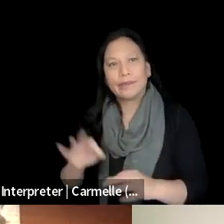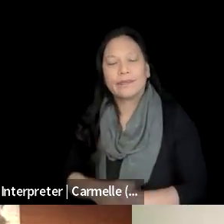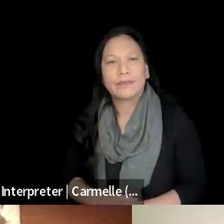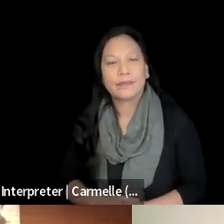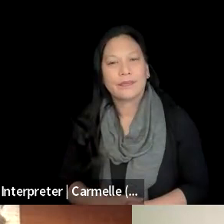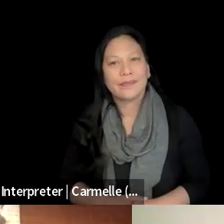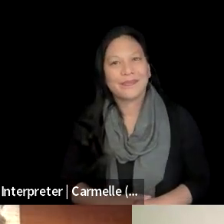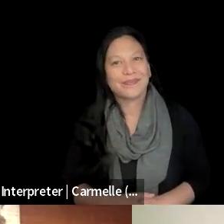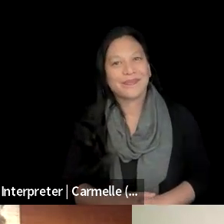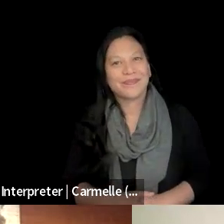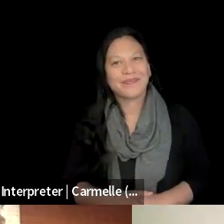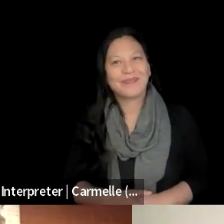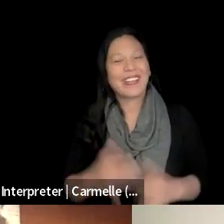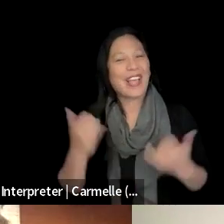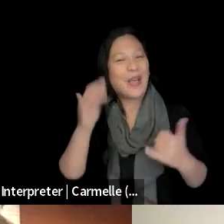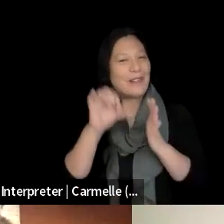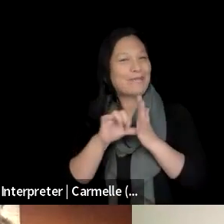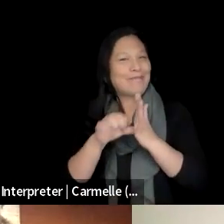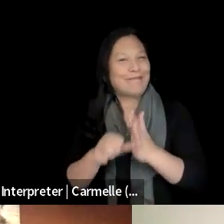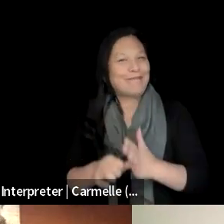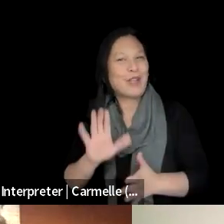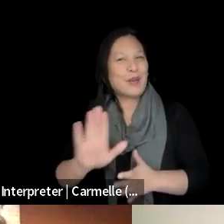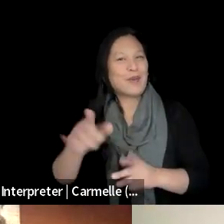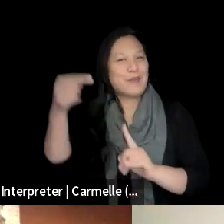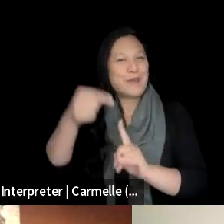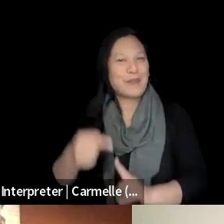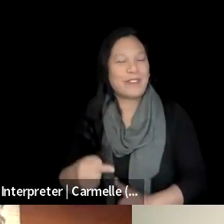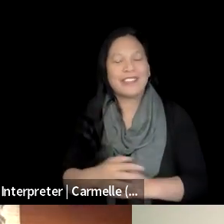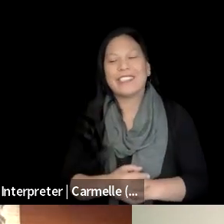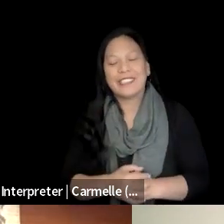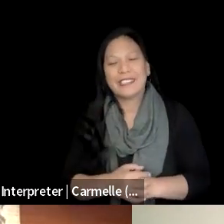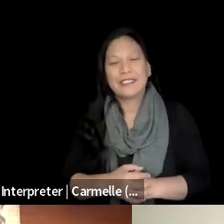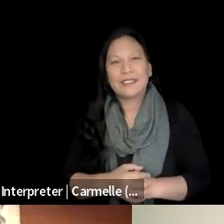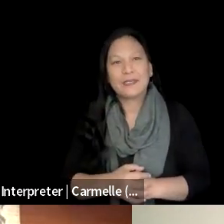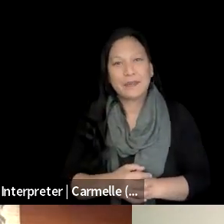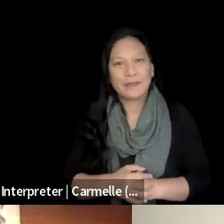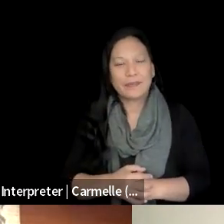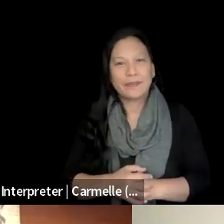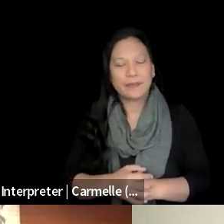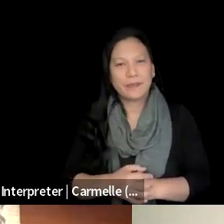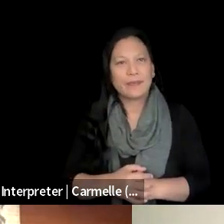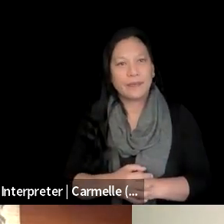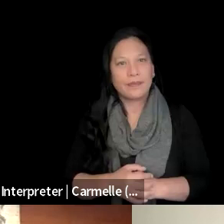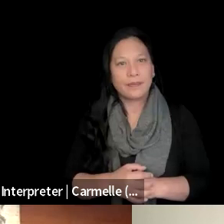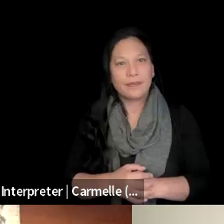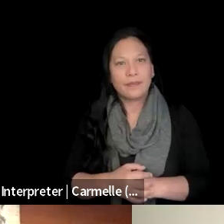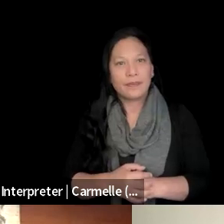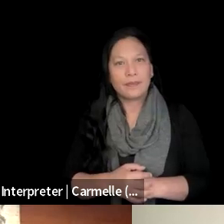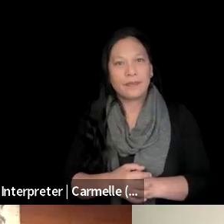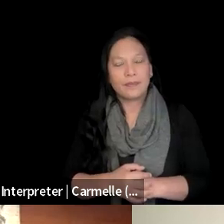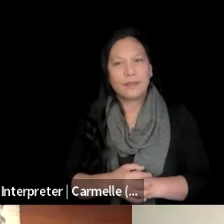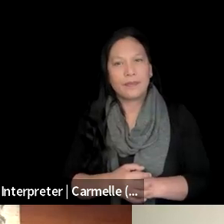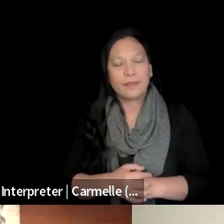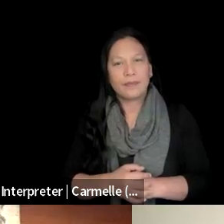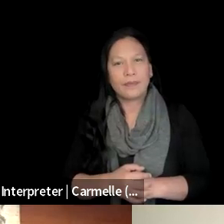And I'm going to do my highlighting things, sticking things on the bulletin board again. It's really potent to think about